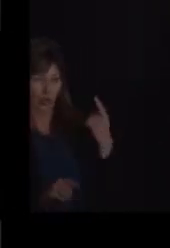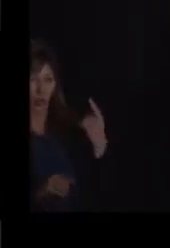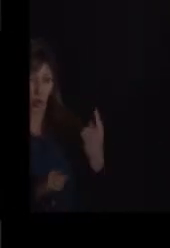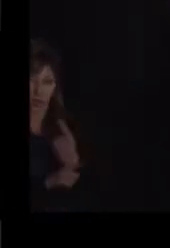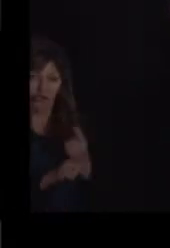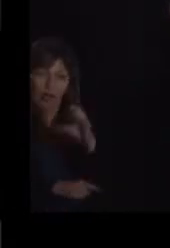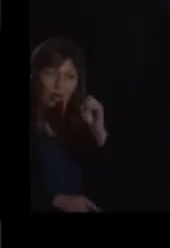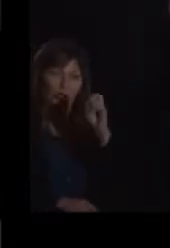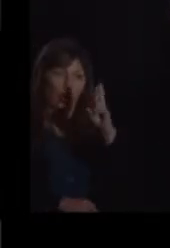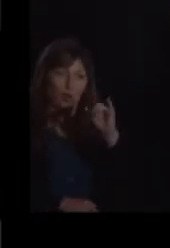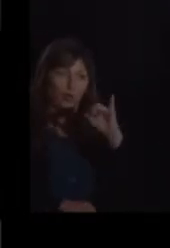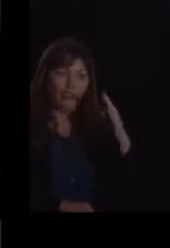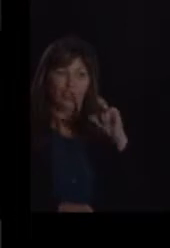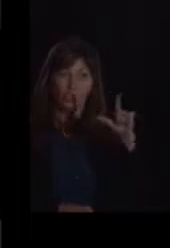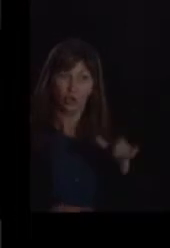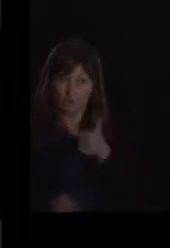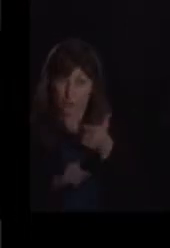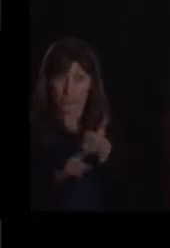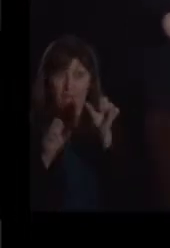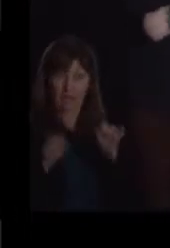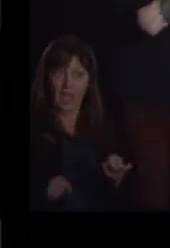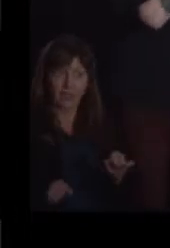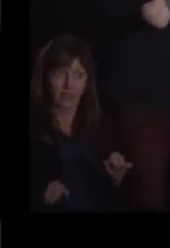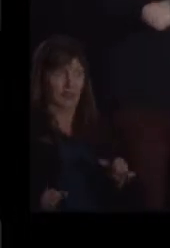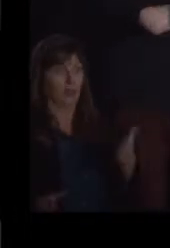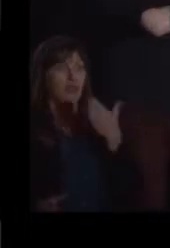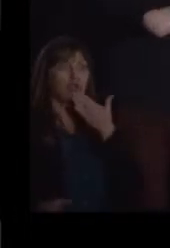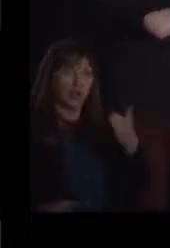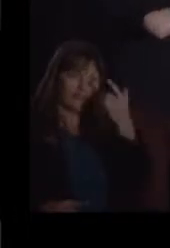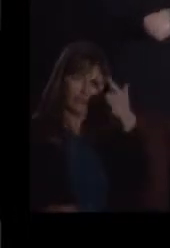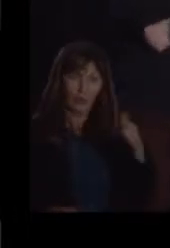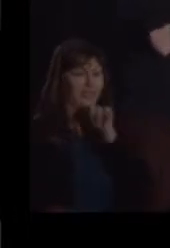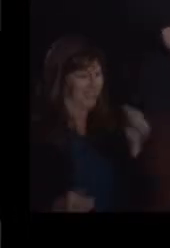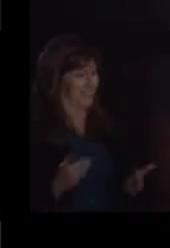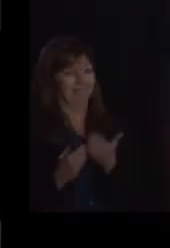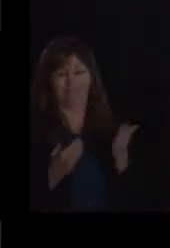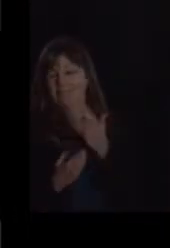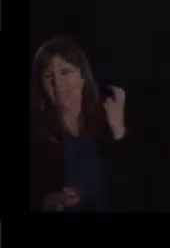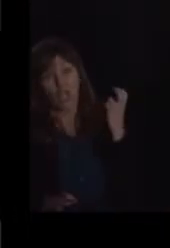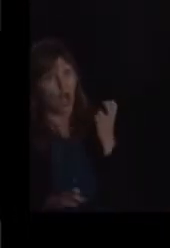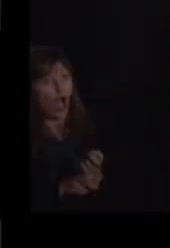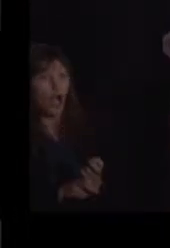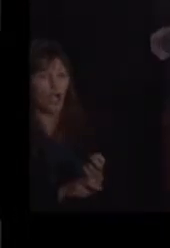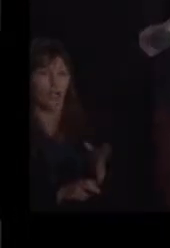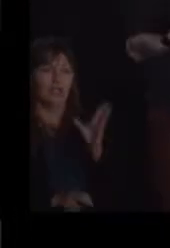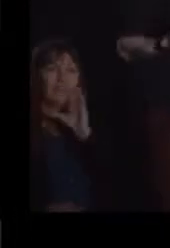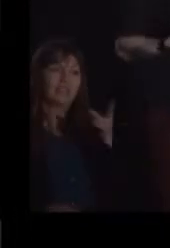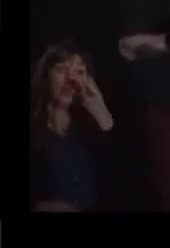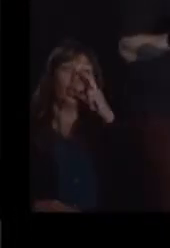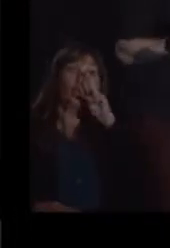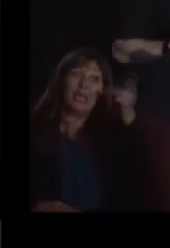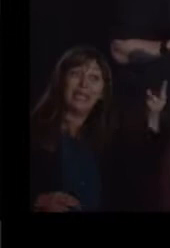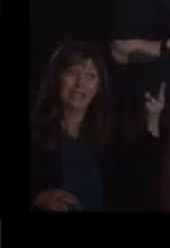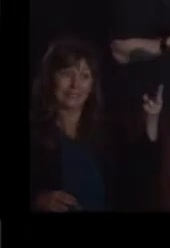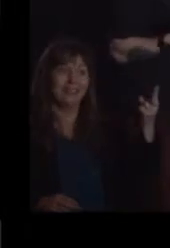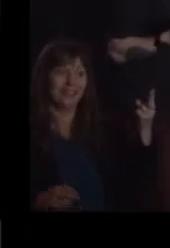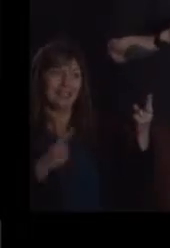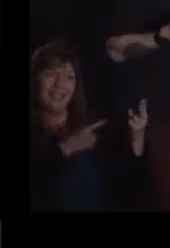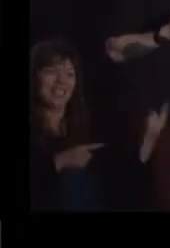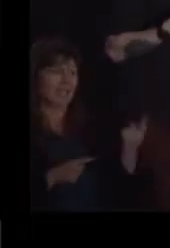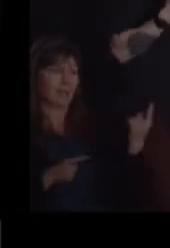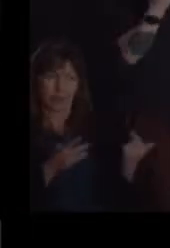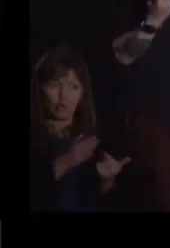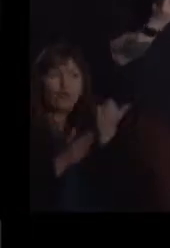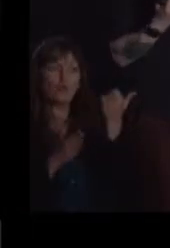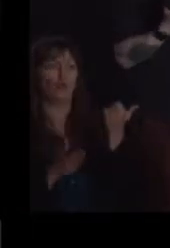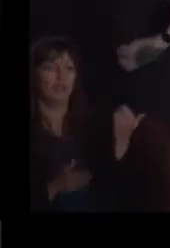because that's incredibly, incredibly, incredibly hard. Now, I'm only saying this. I'm sure if you are a true, unique visionary,